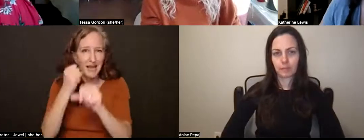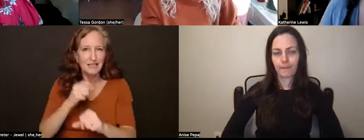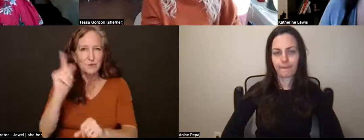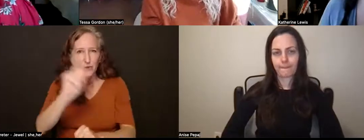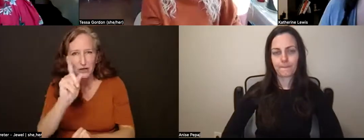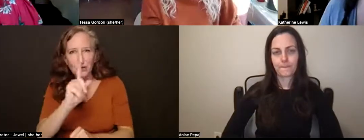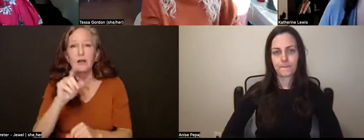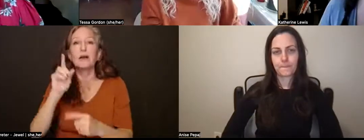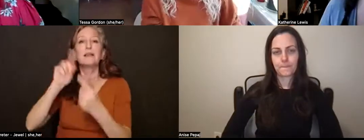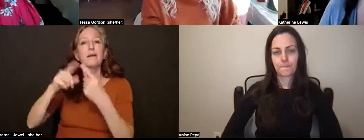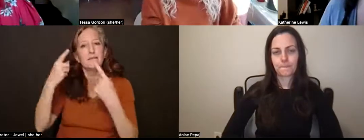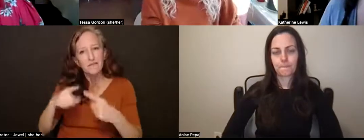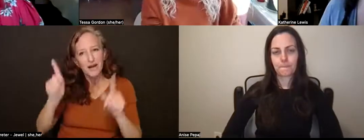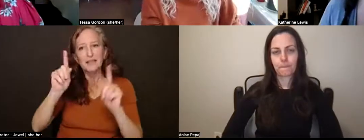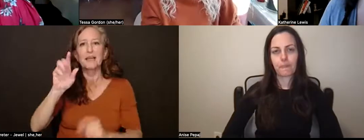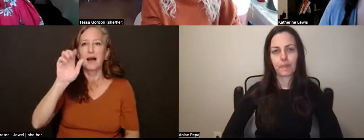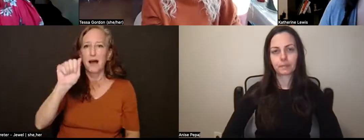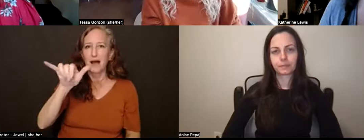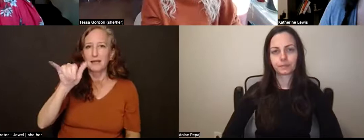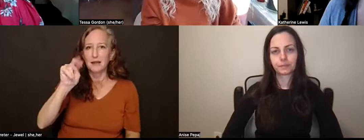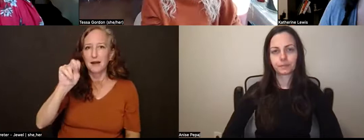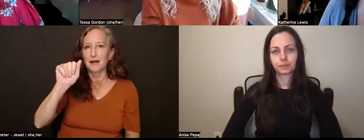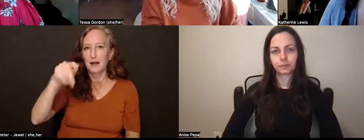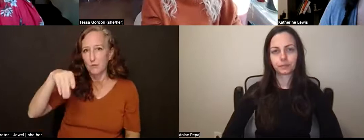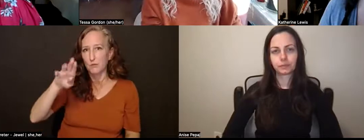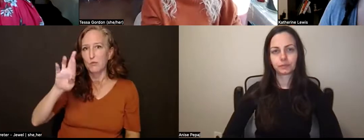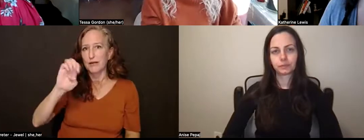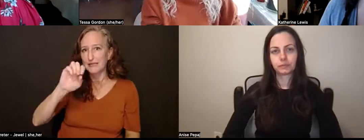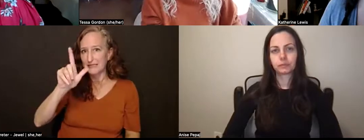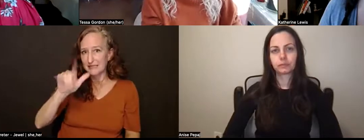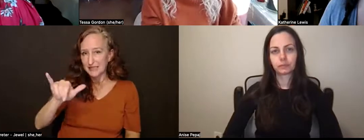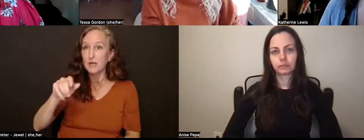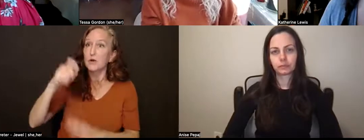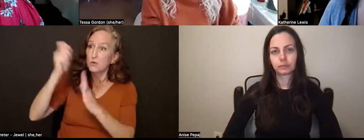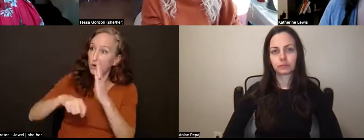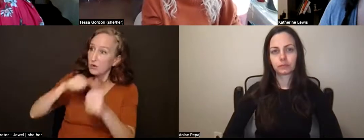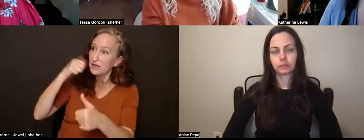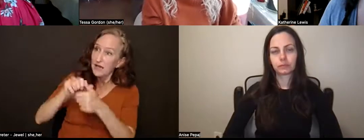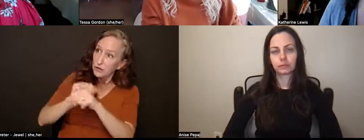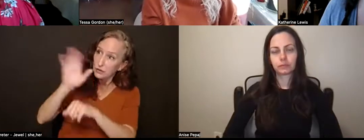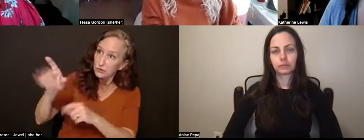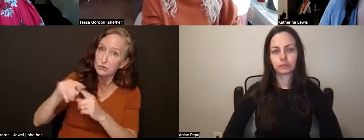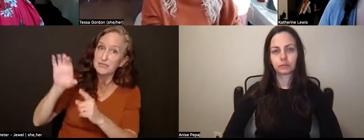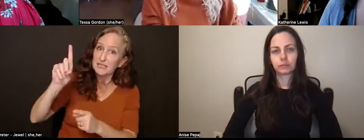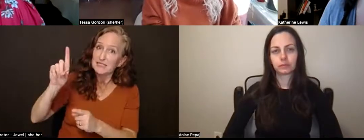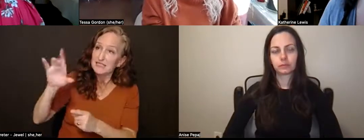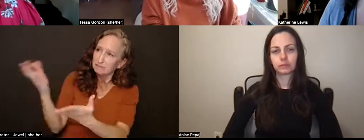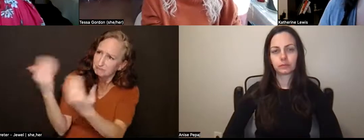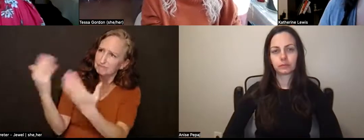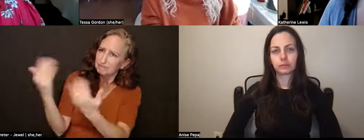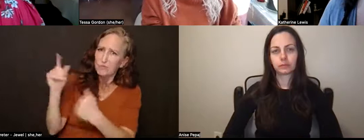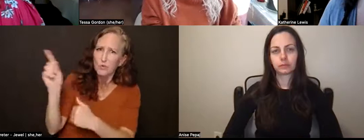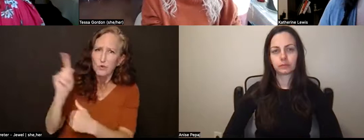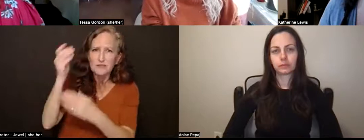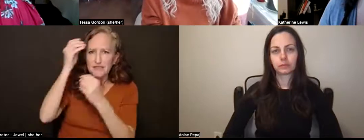Presley, Representative Ayanna Presley, wrote a letter to the CDC asking them for the information that anybody was even going to